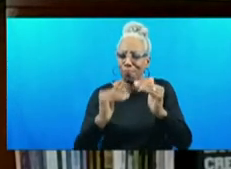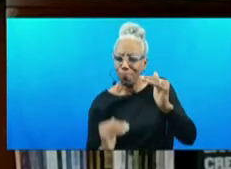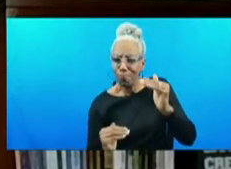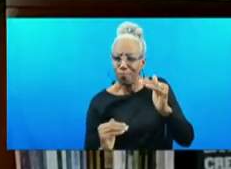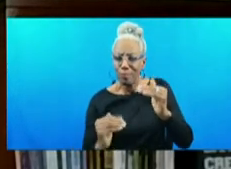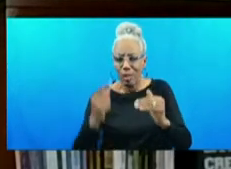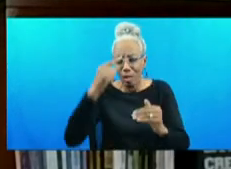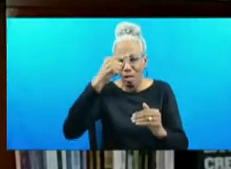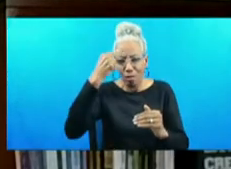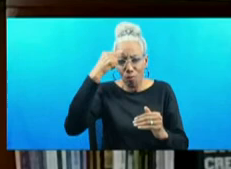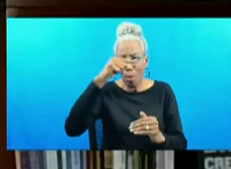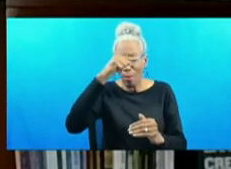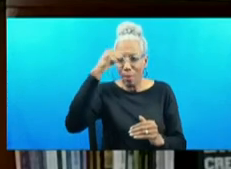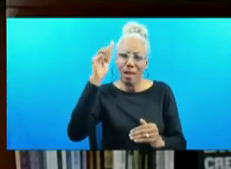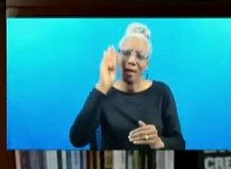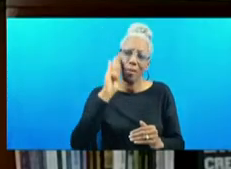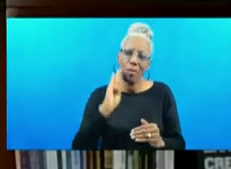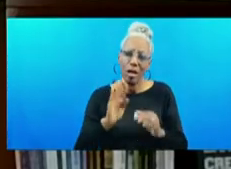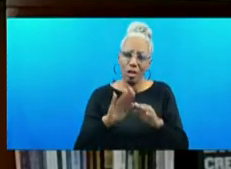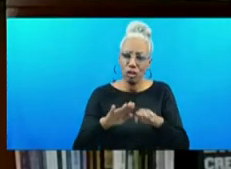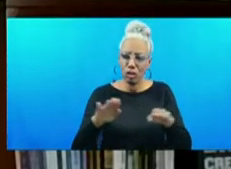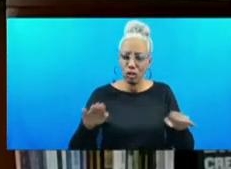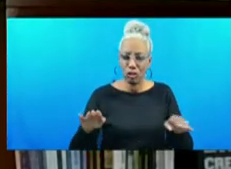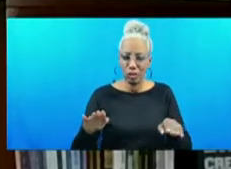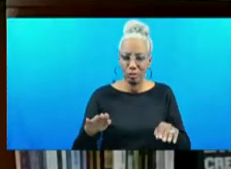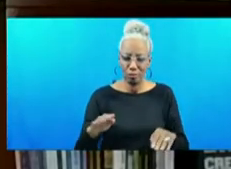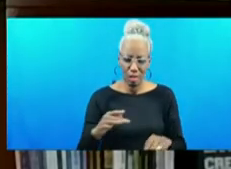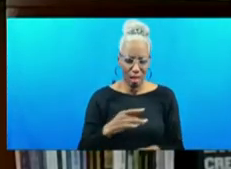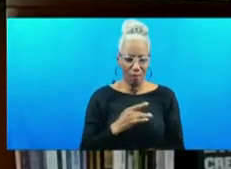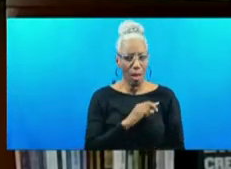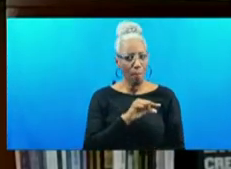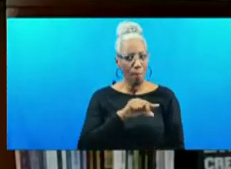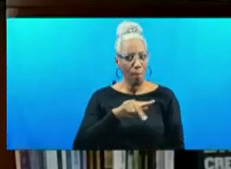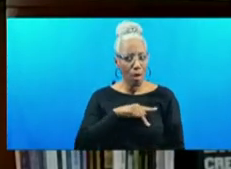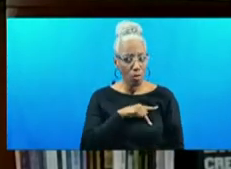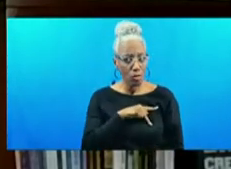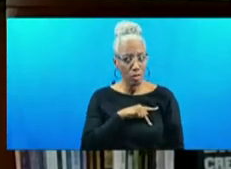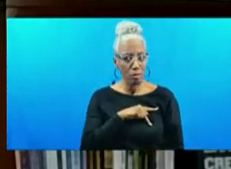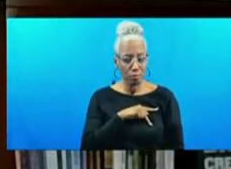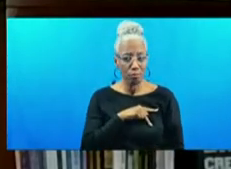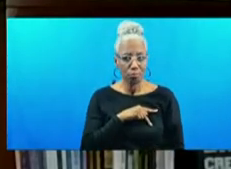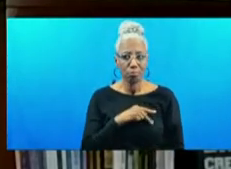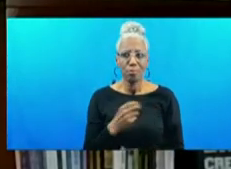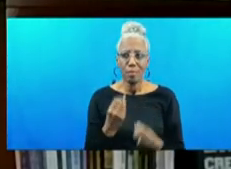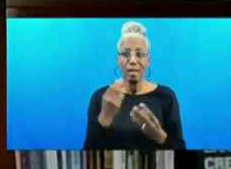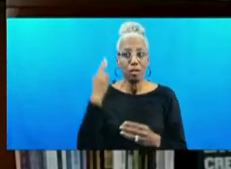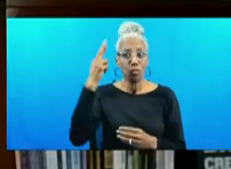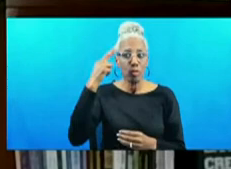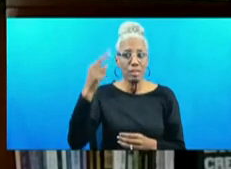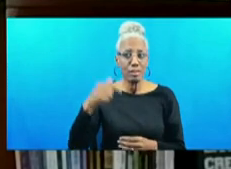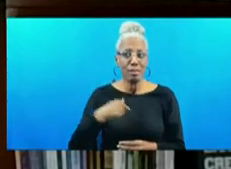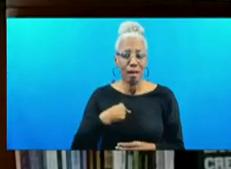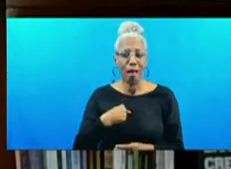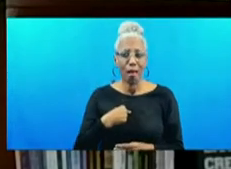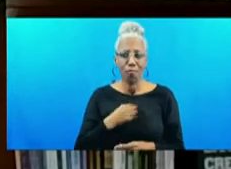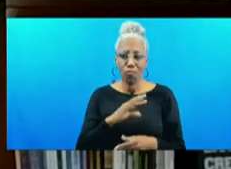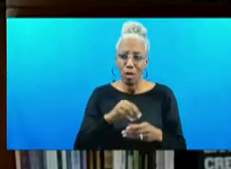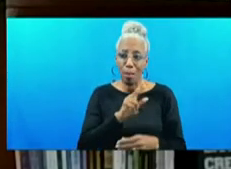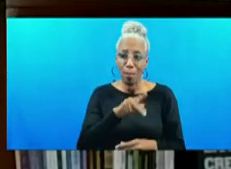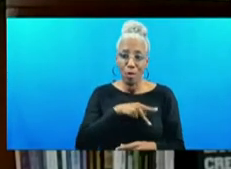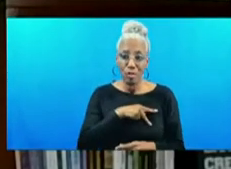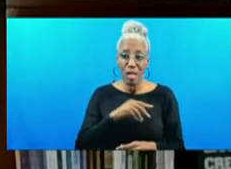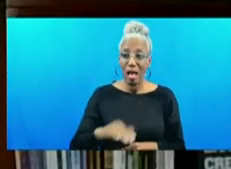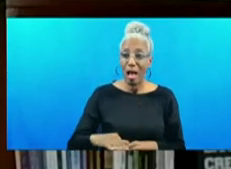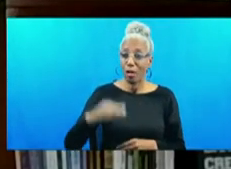And of course, I engaged immediately in that discussion because I have many reasons to do so. So I grew up in Orangeburg, South Carolina, a small